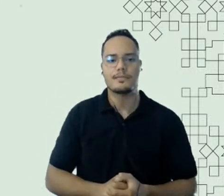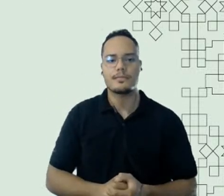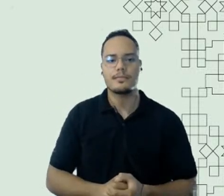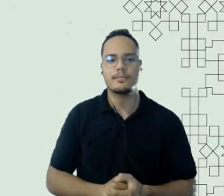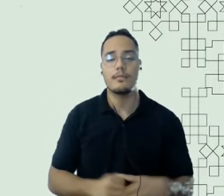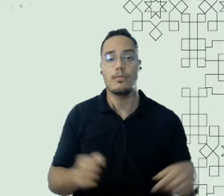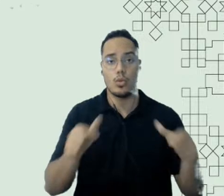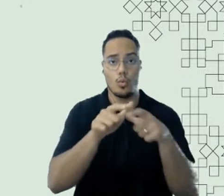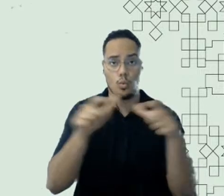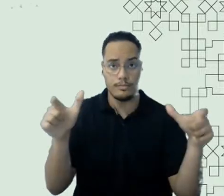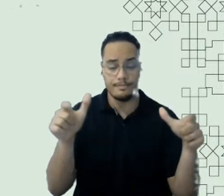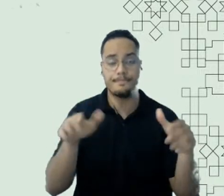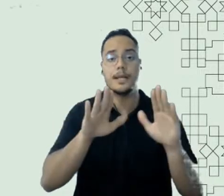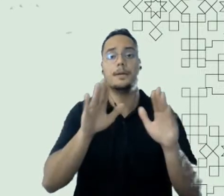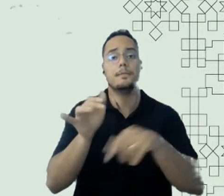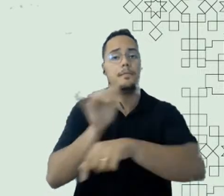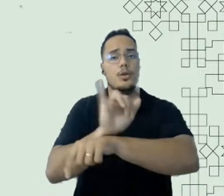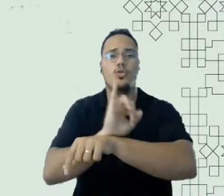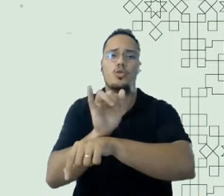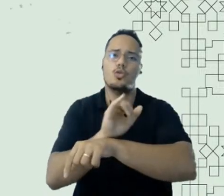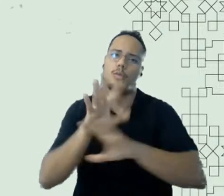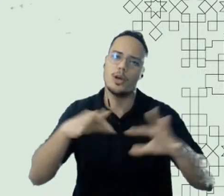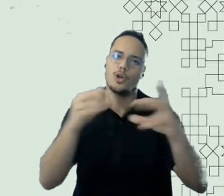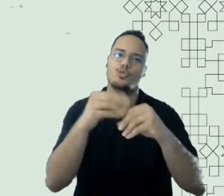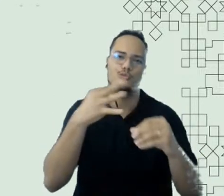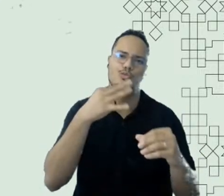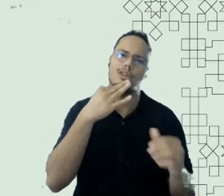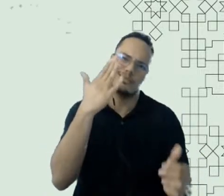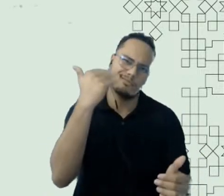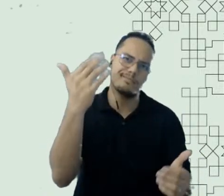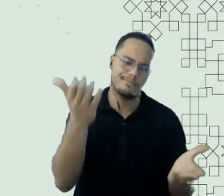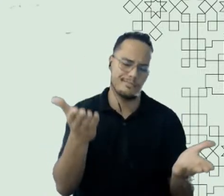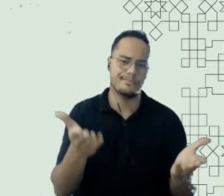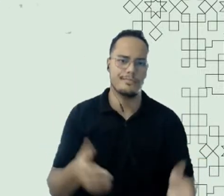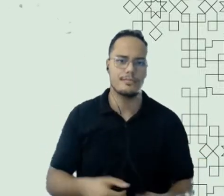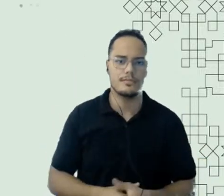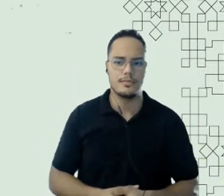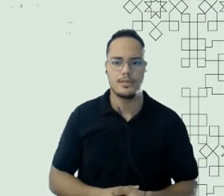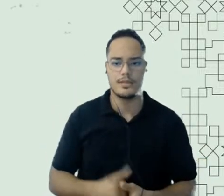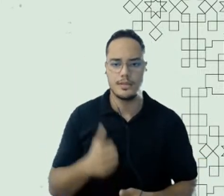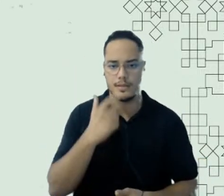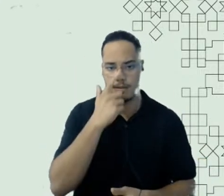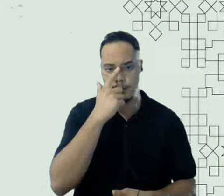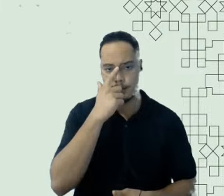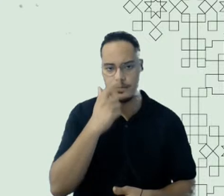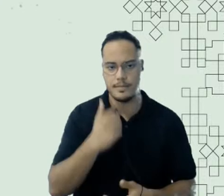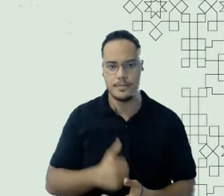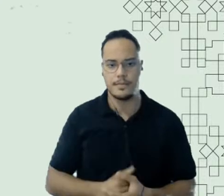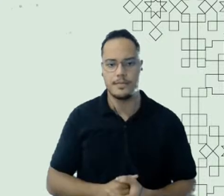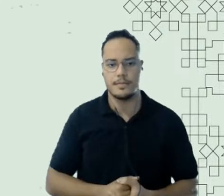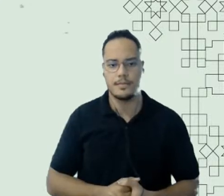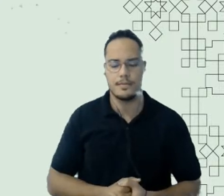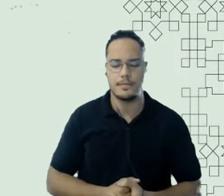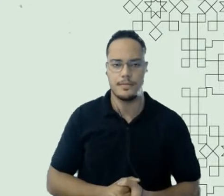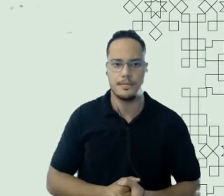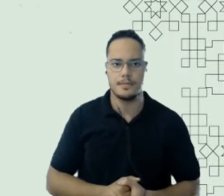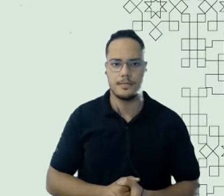will use it as an example. So the legal background. So why was it needed